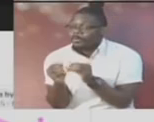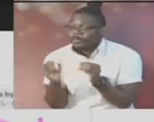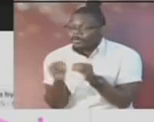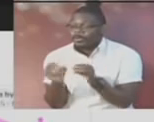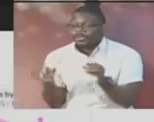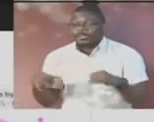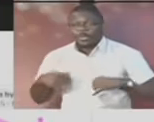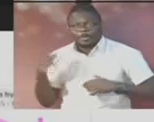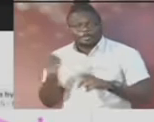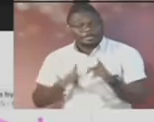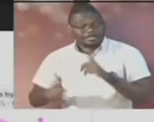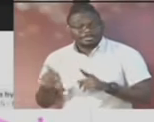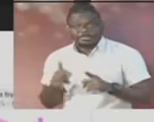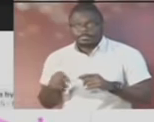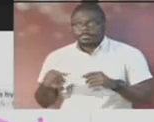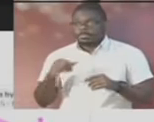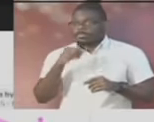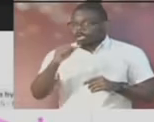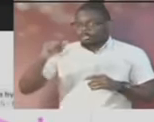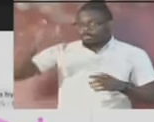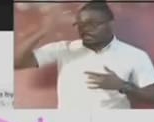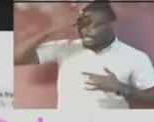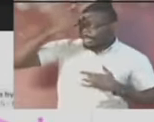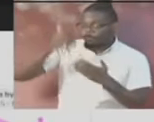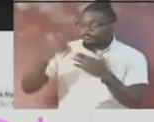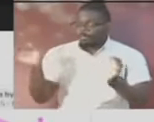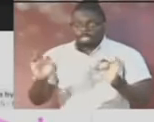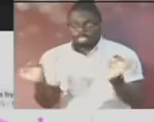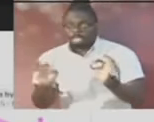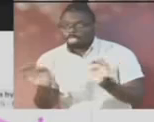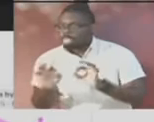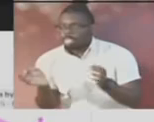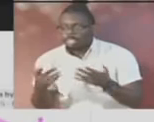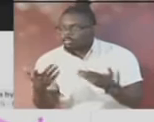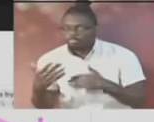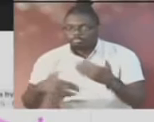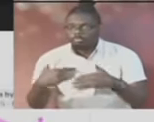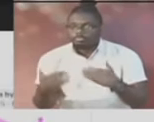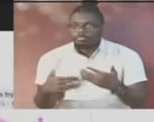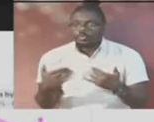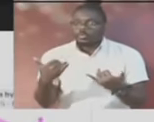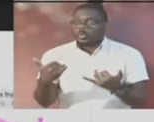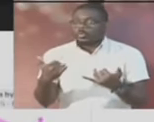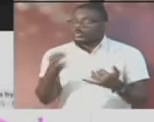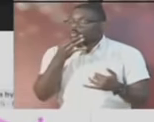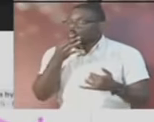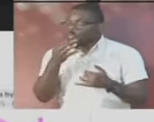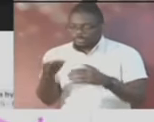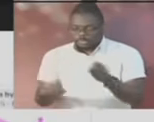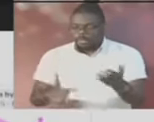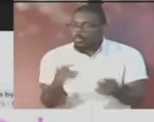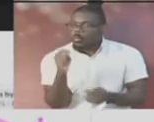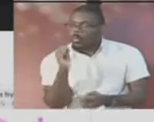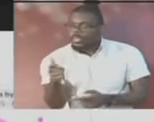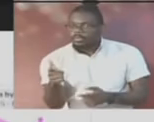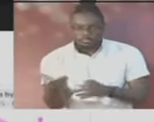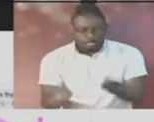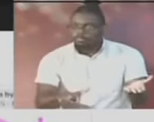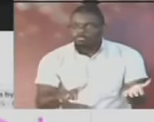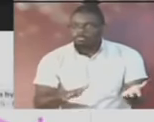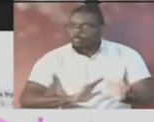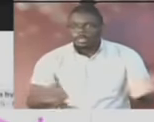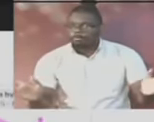no comorbidities. So again, this is something that we've said before, but we're re-emphasizing it. Yes, comorbidities are common among